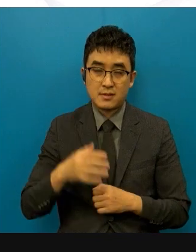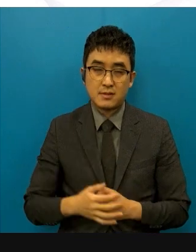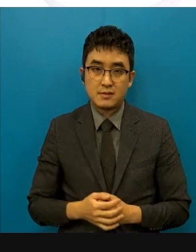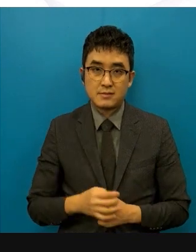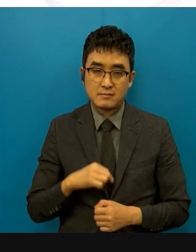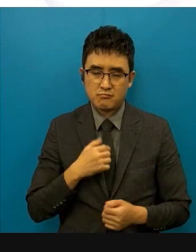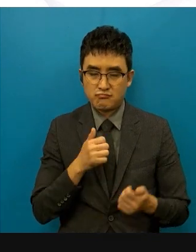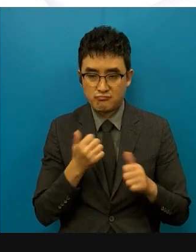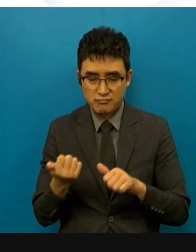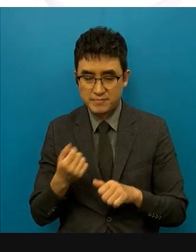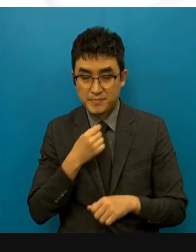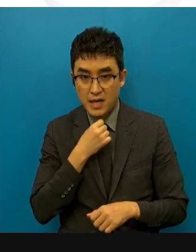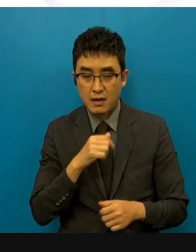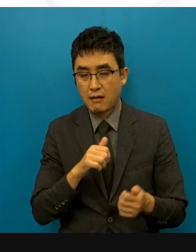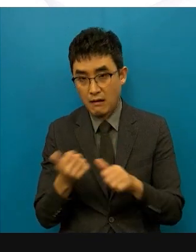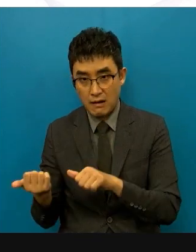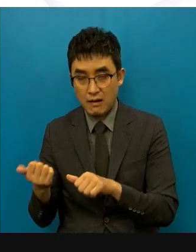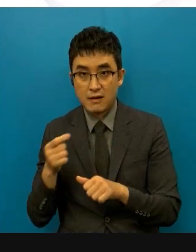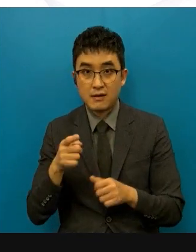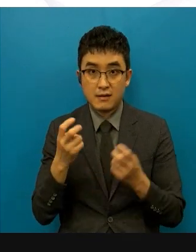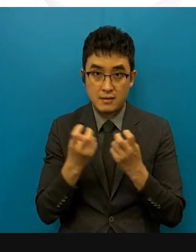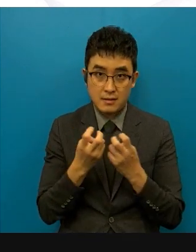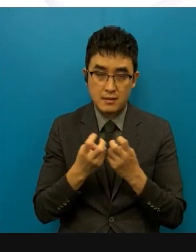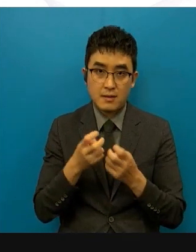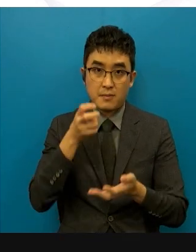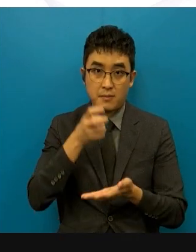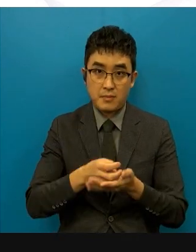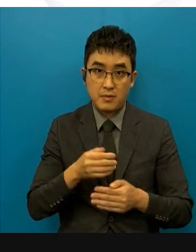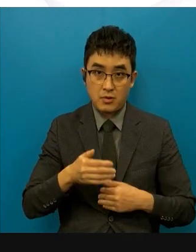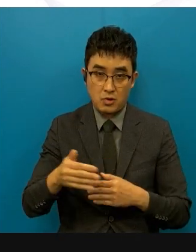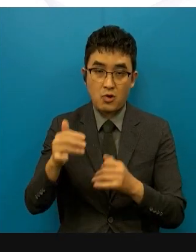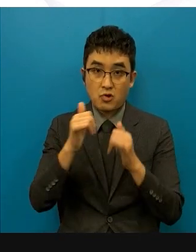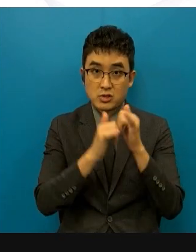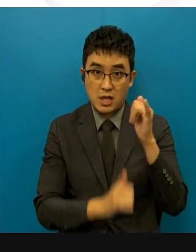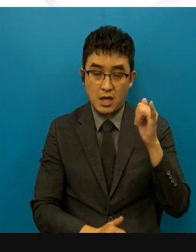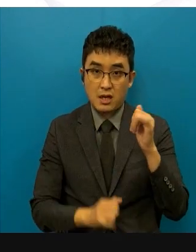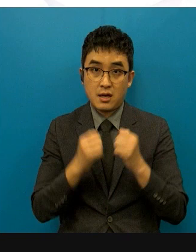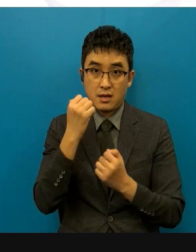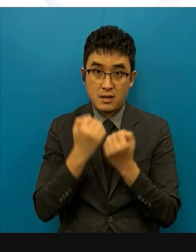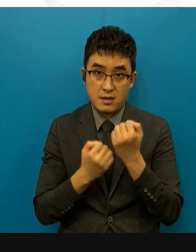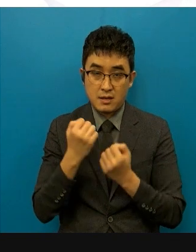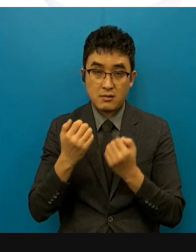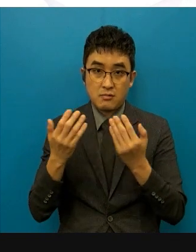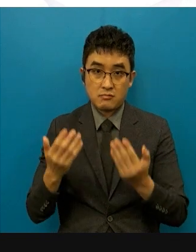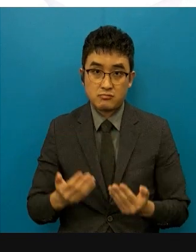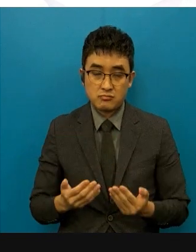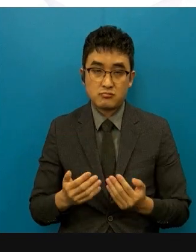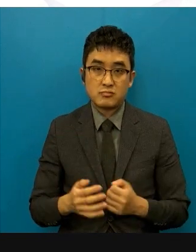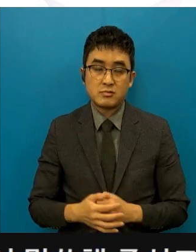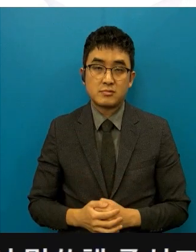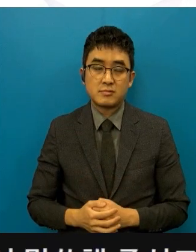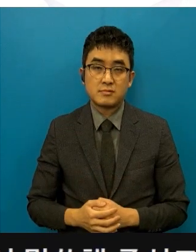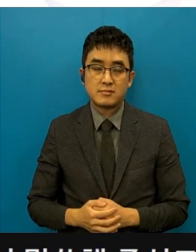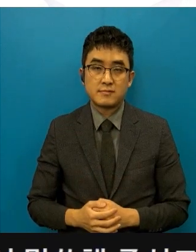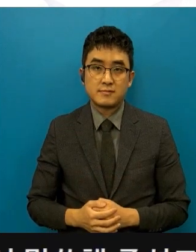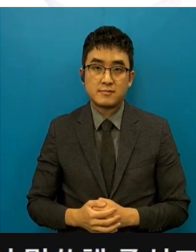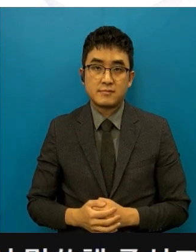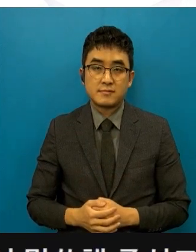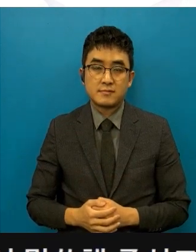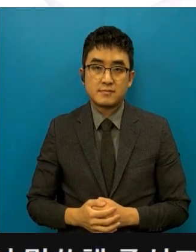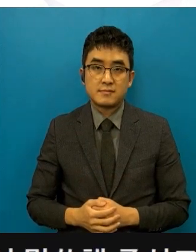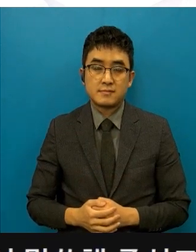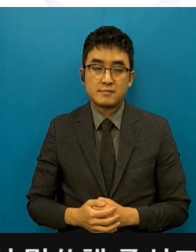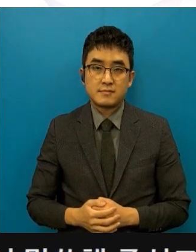of assisted dying and voluntary active euthanasia in European country, including your recommendation